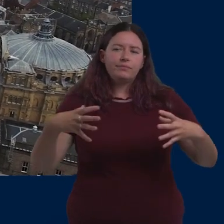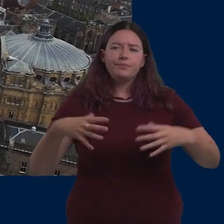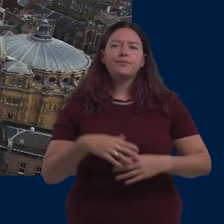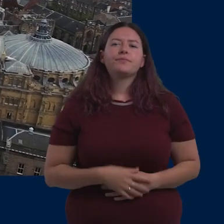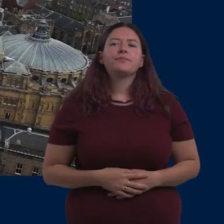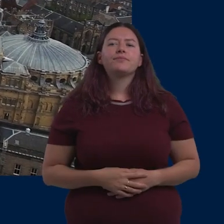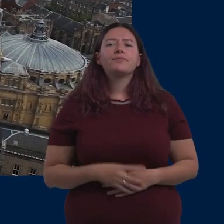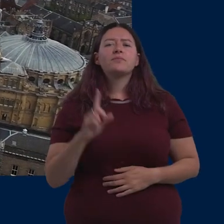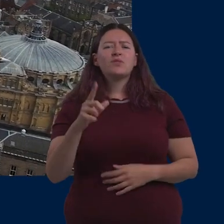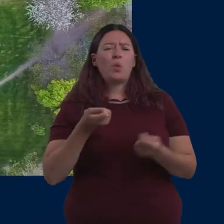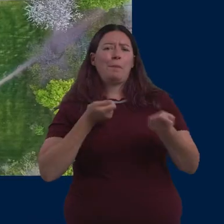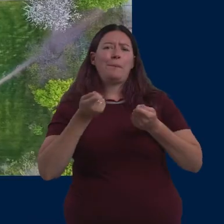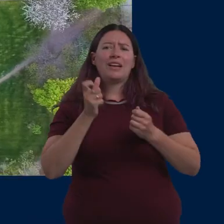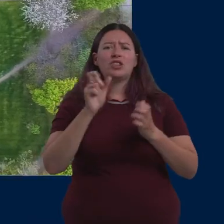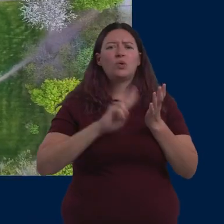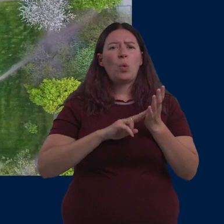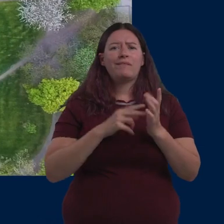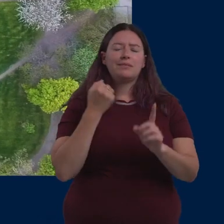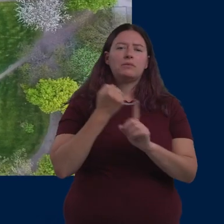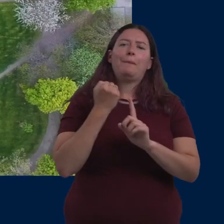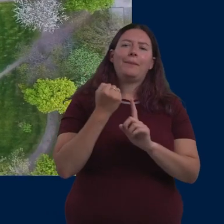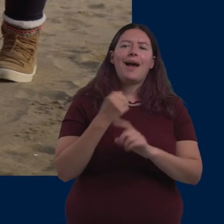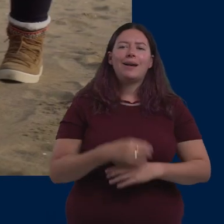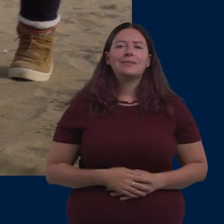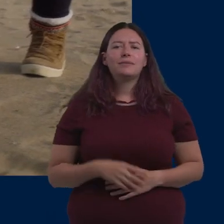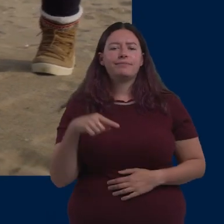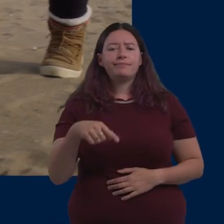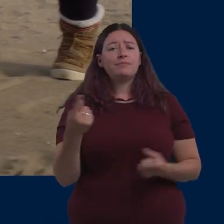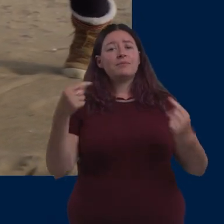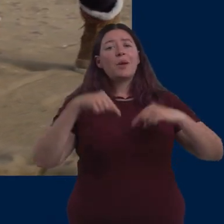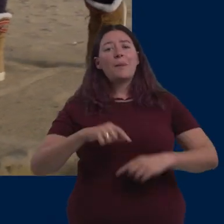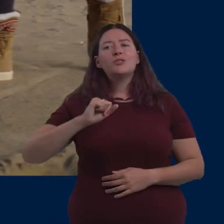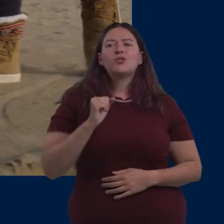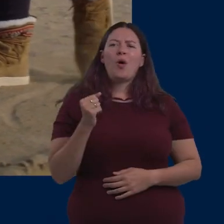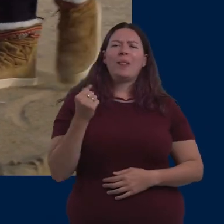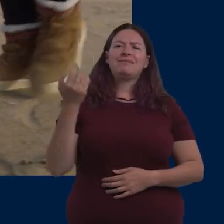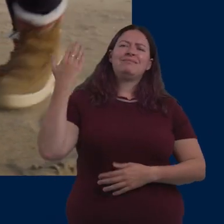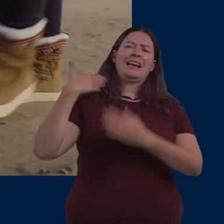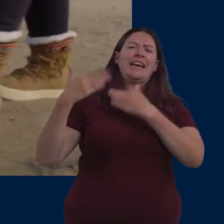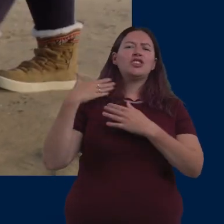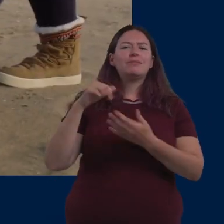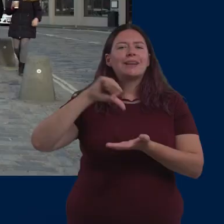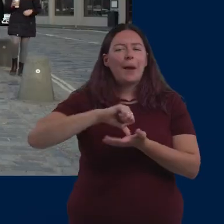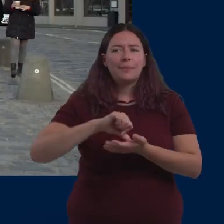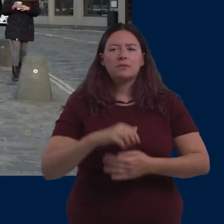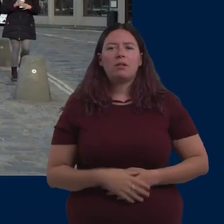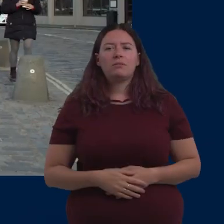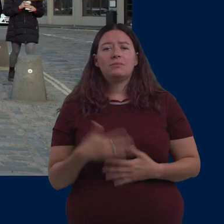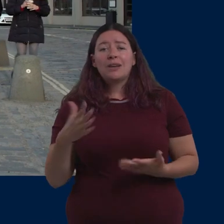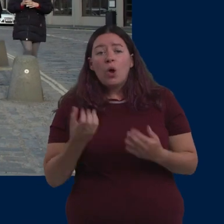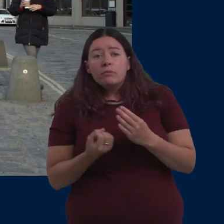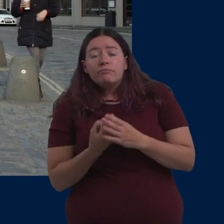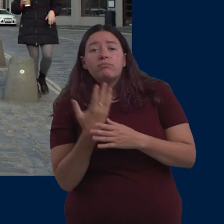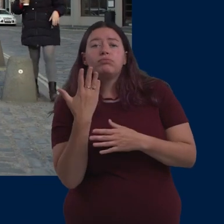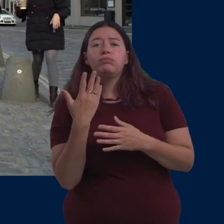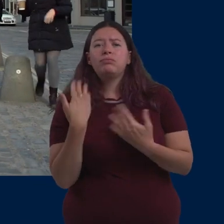and managing the wide-ranging impacts of COVID-19, you come to Scotland's ancient capital, which is now re-emerging from